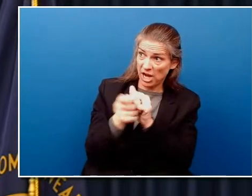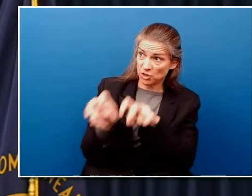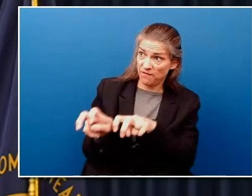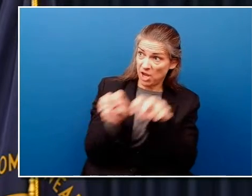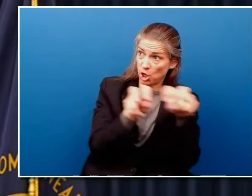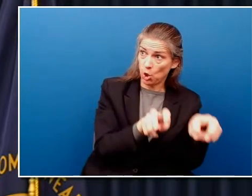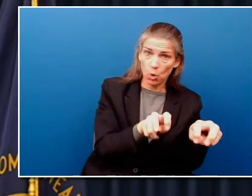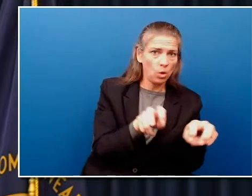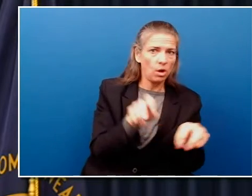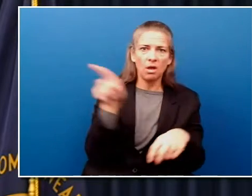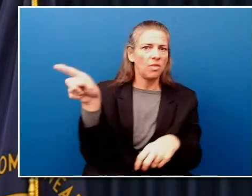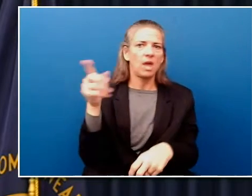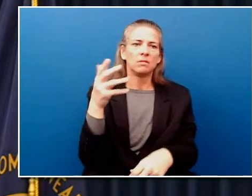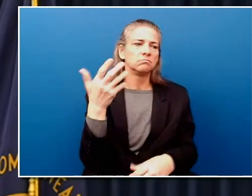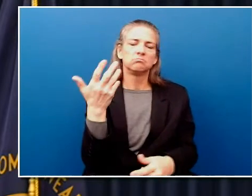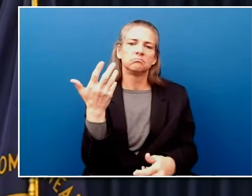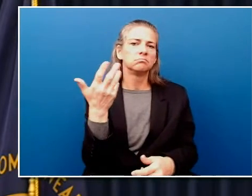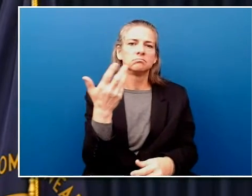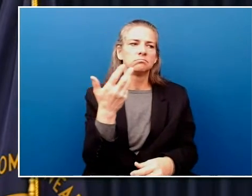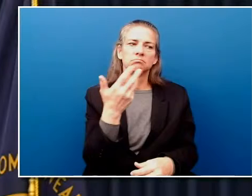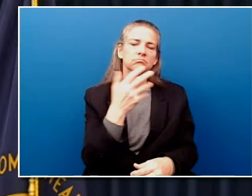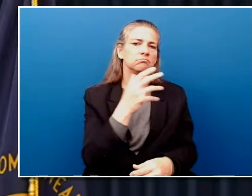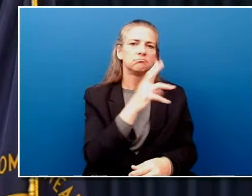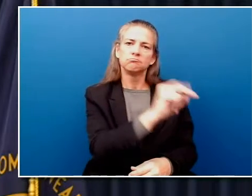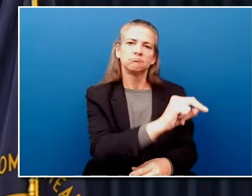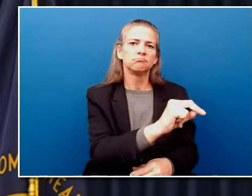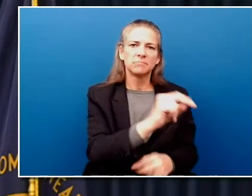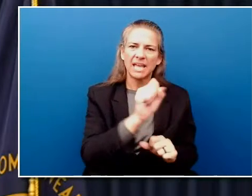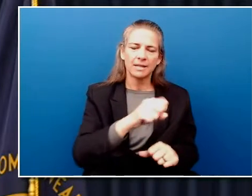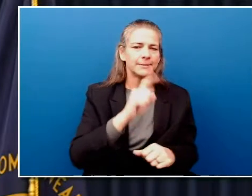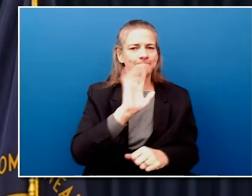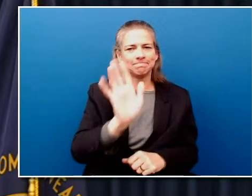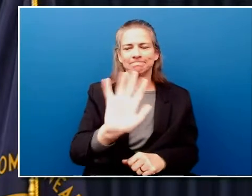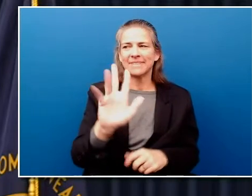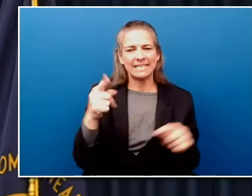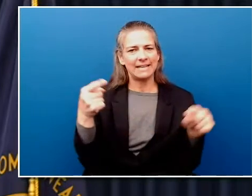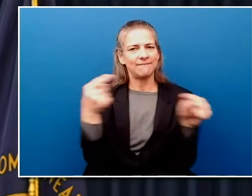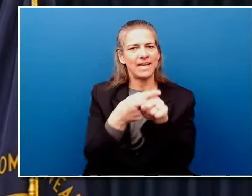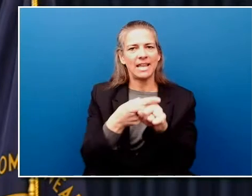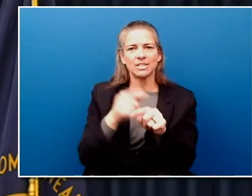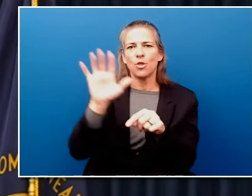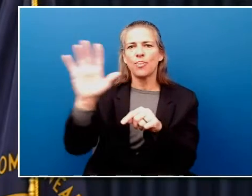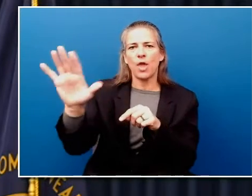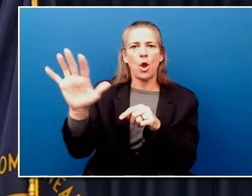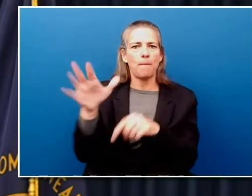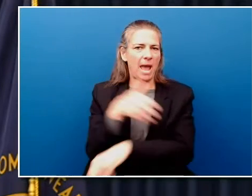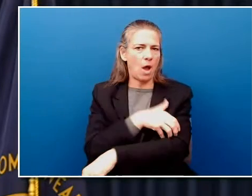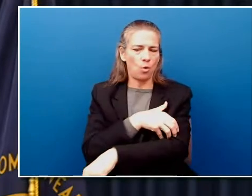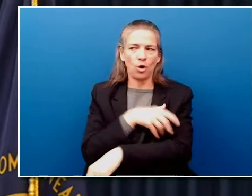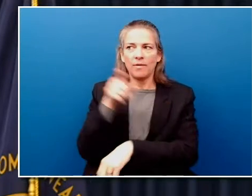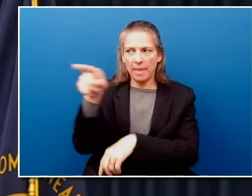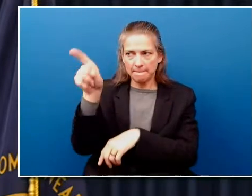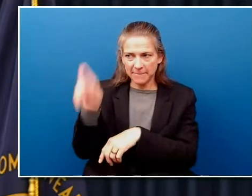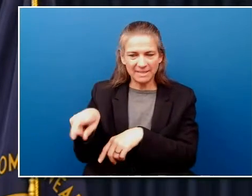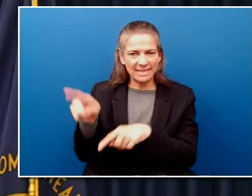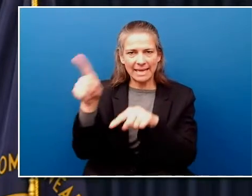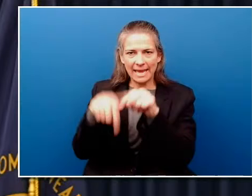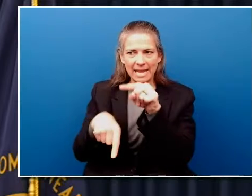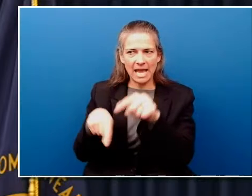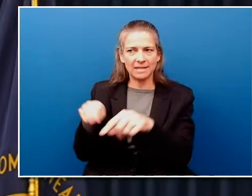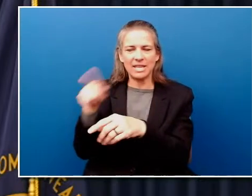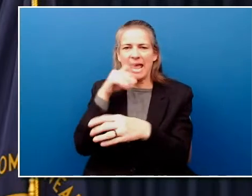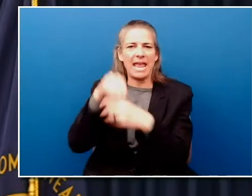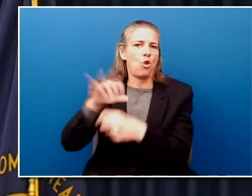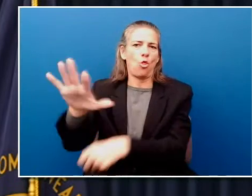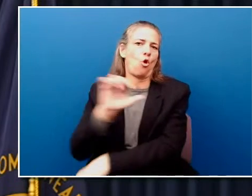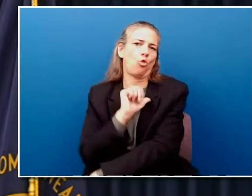evaluation. That violates the separation of powers. It is squarely in the judicial branch's authority to